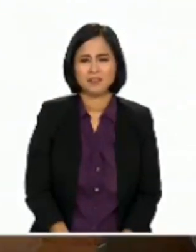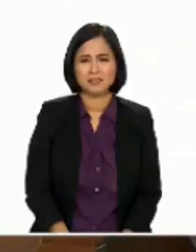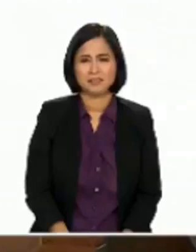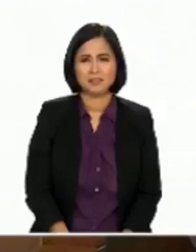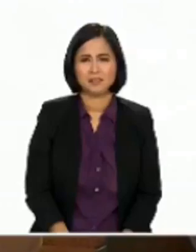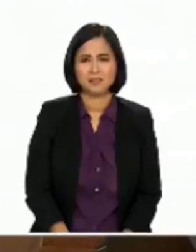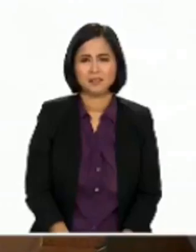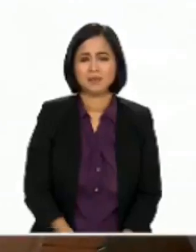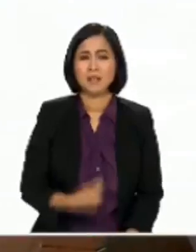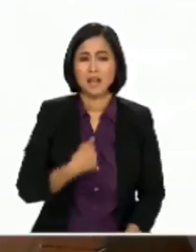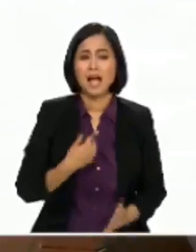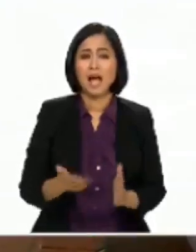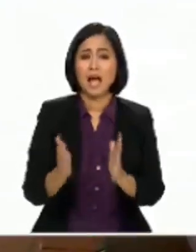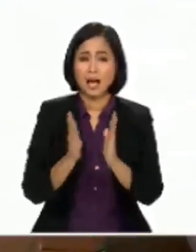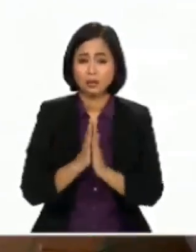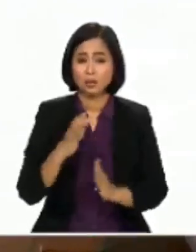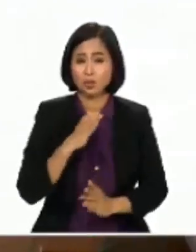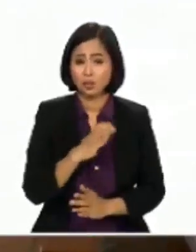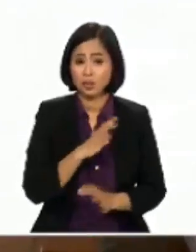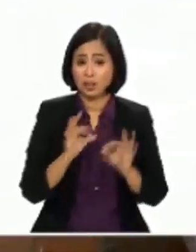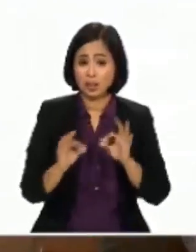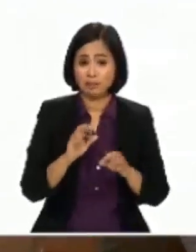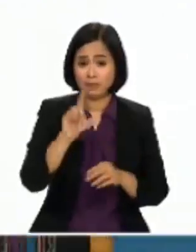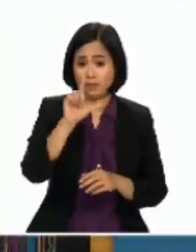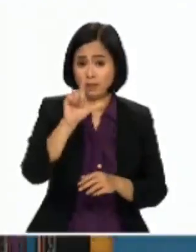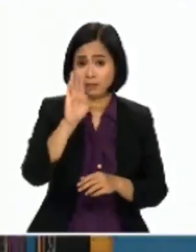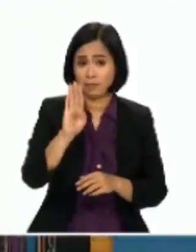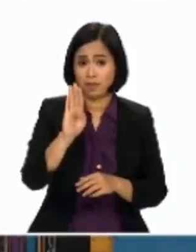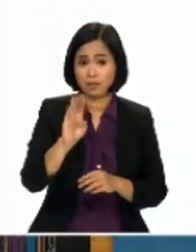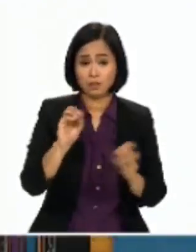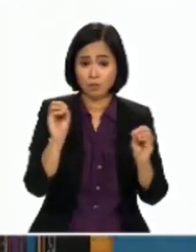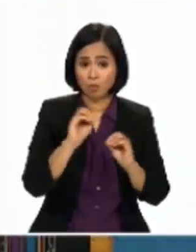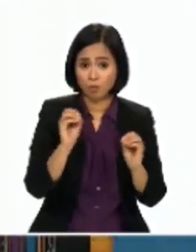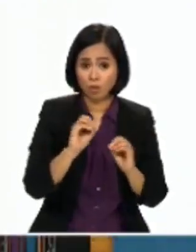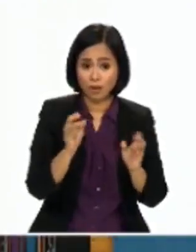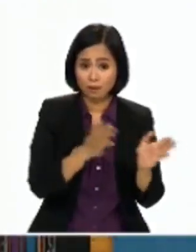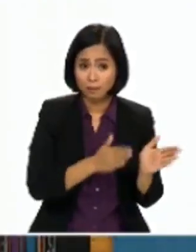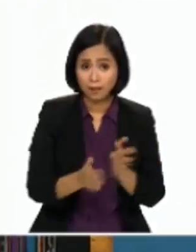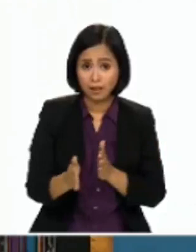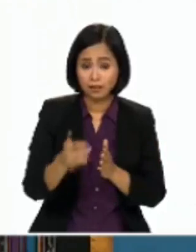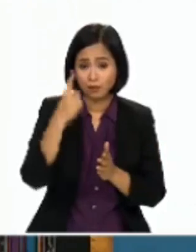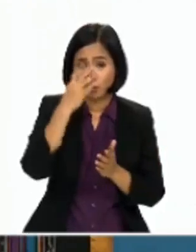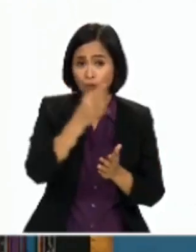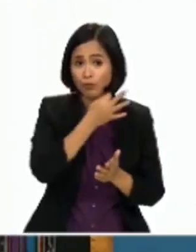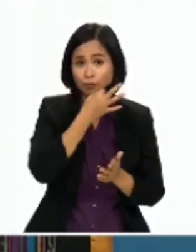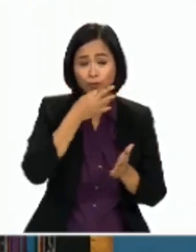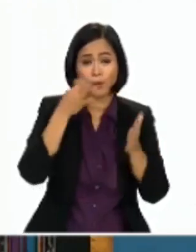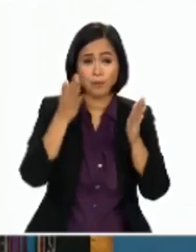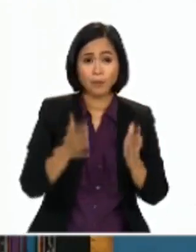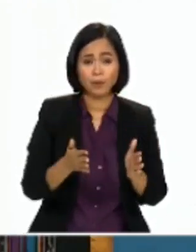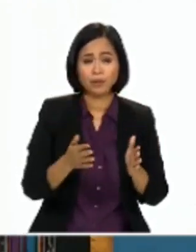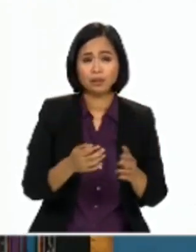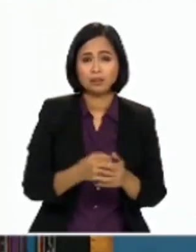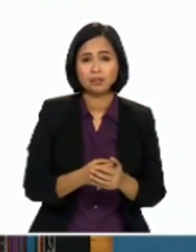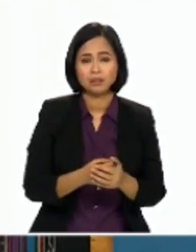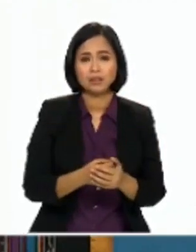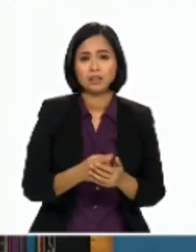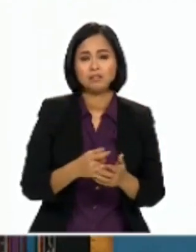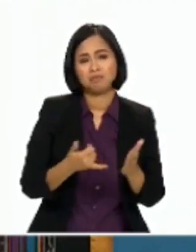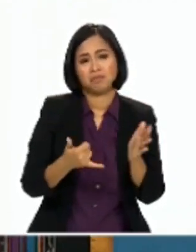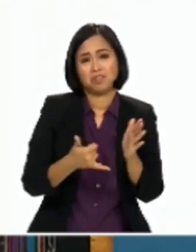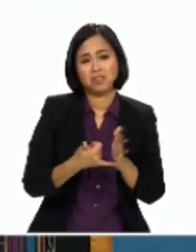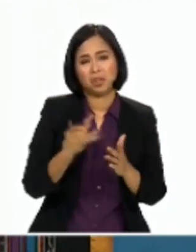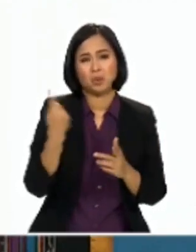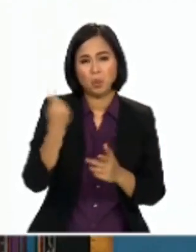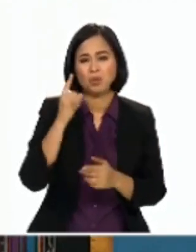kayong. I'm asking now, Congress, pag wala sila, if there is no viable plan for that, for the farmer, and it is just all